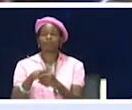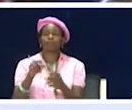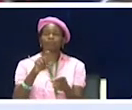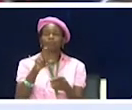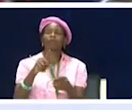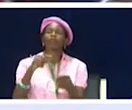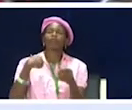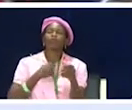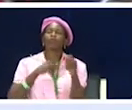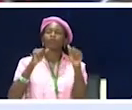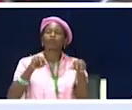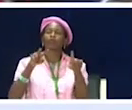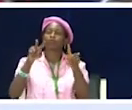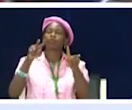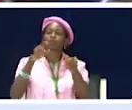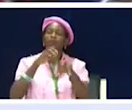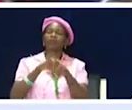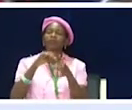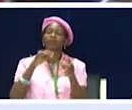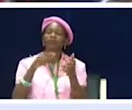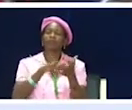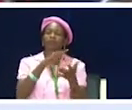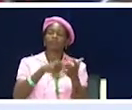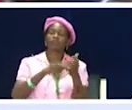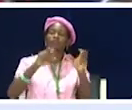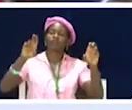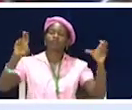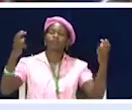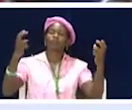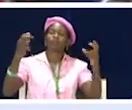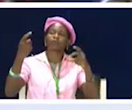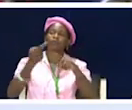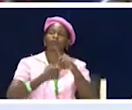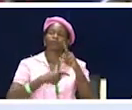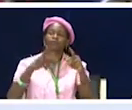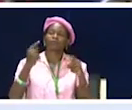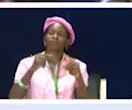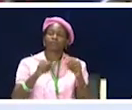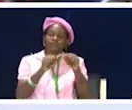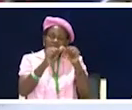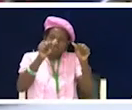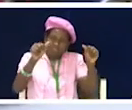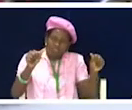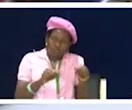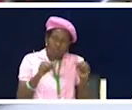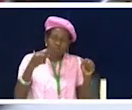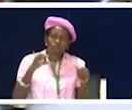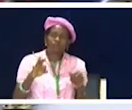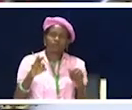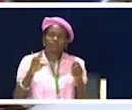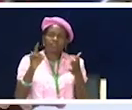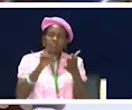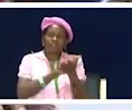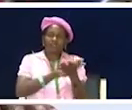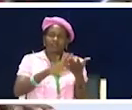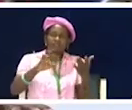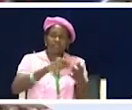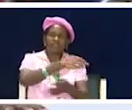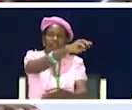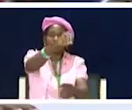at this topic from the angle of divine